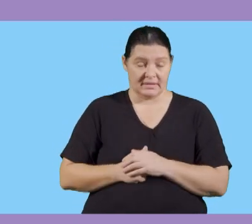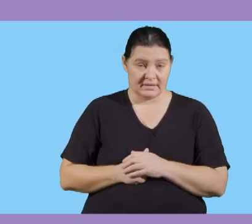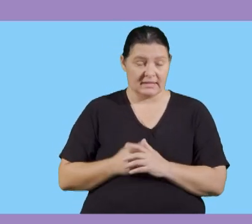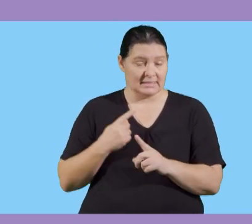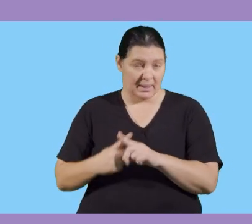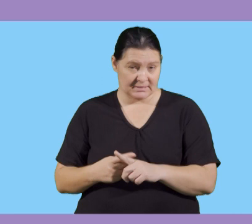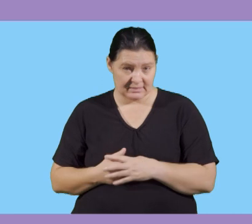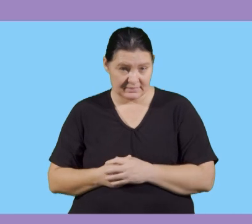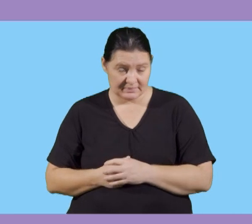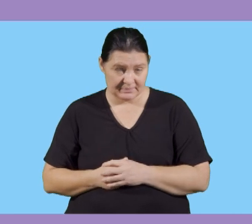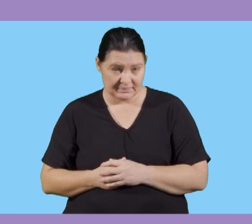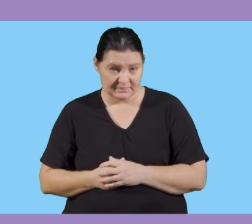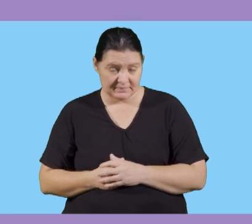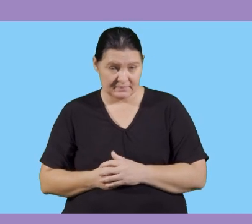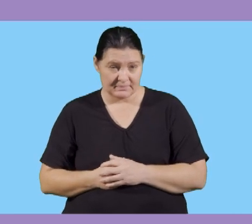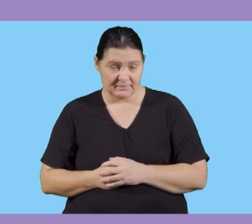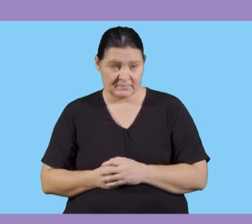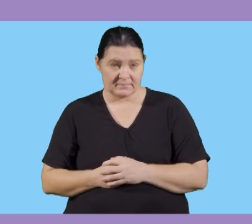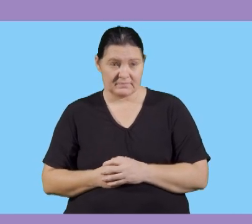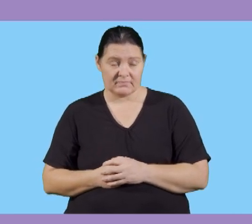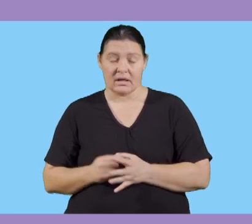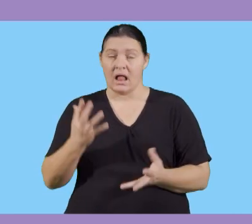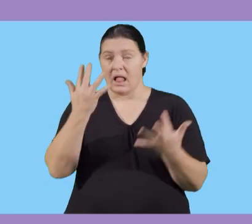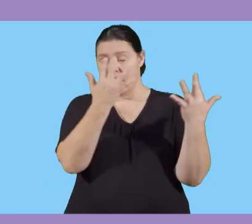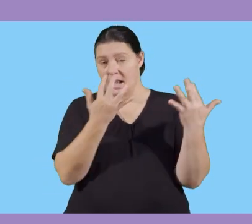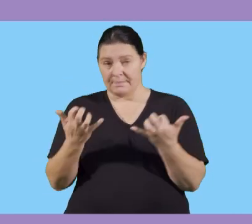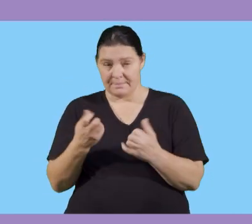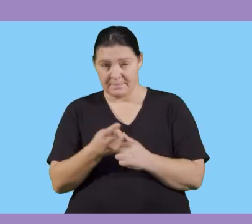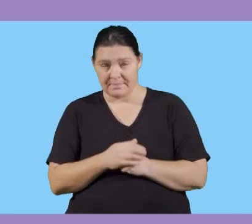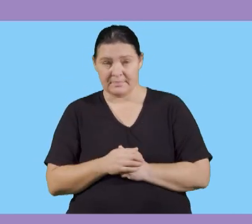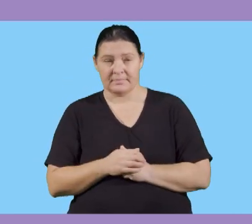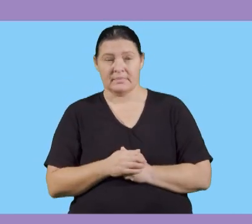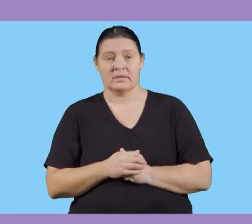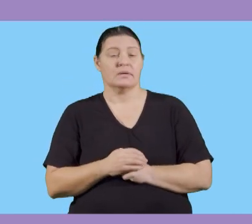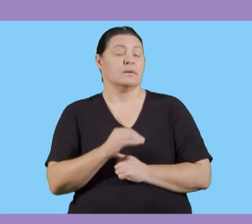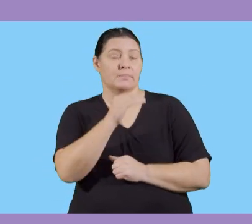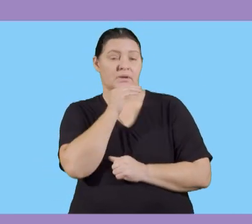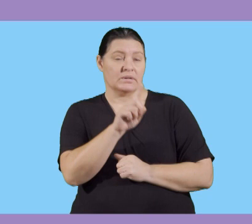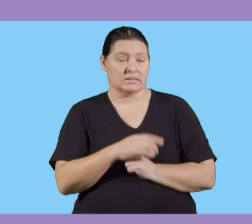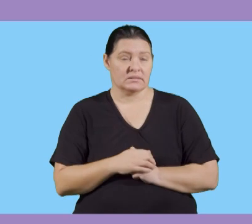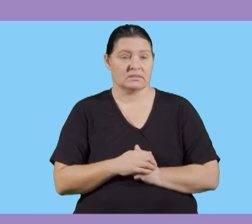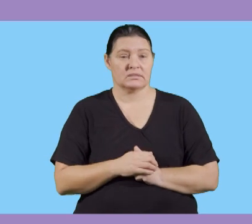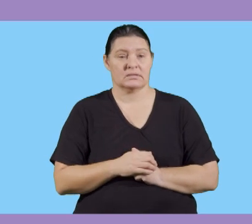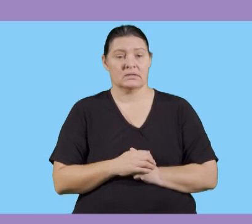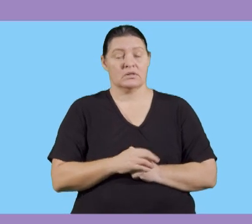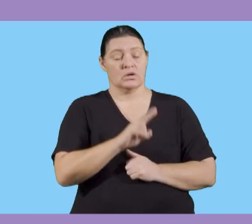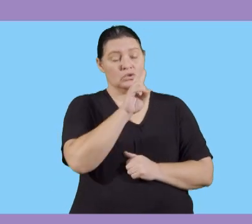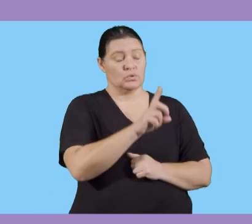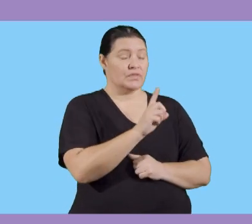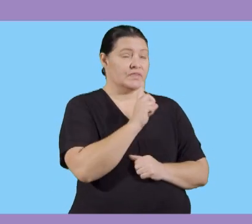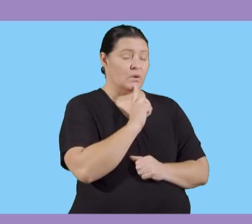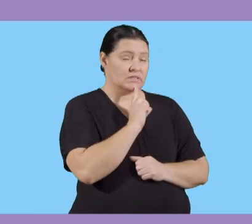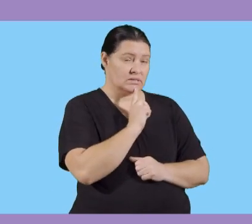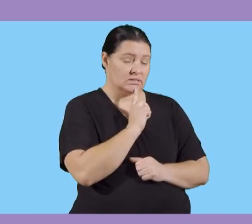950 rands for 12 months. And when we calculate this, then this is going to mean that we are going to say 2,000